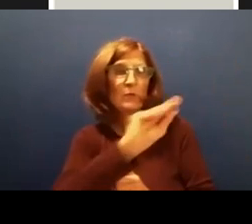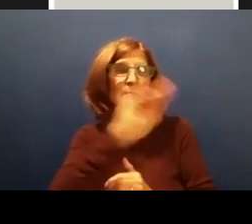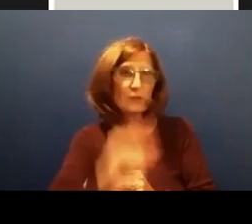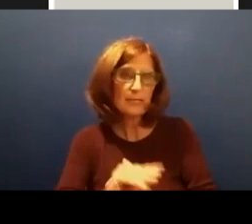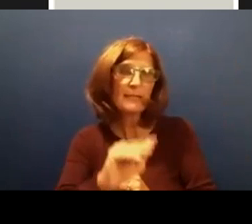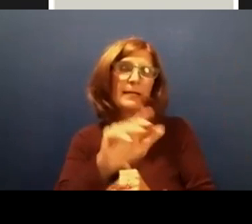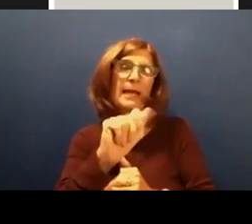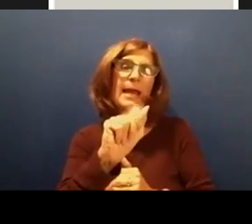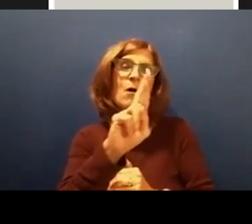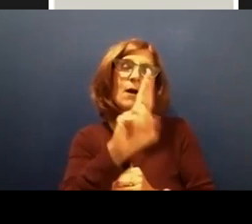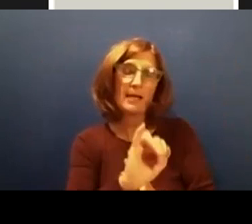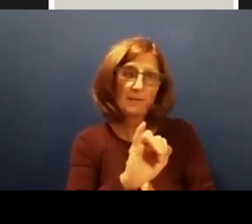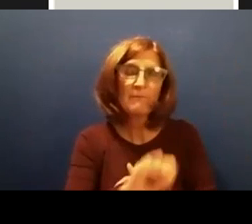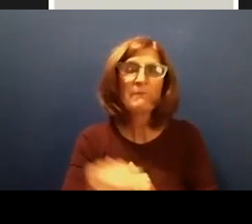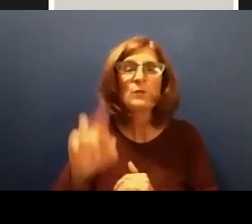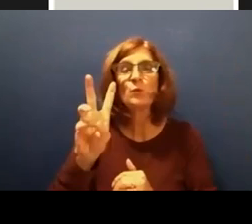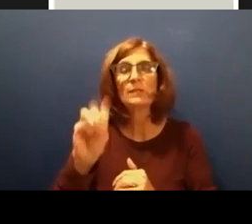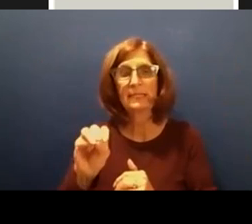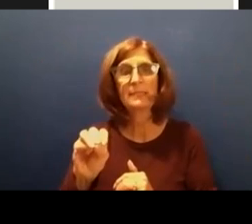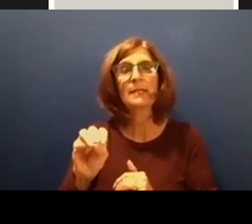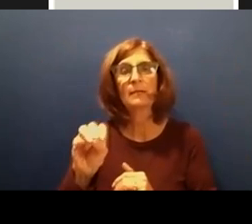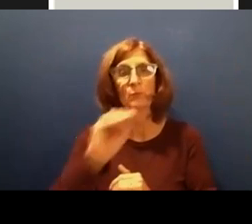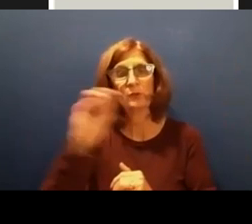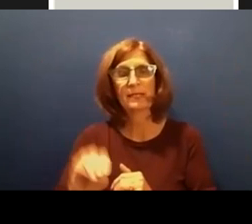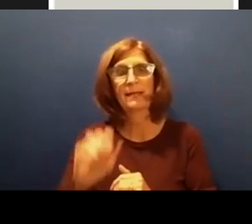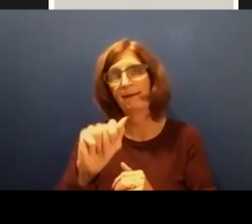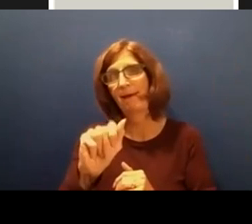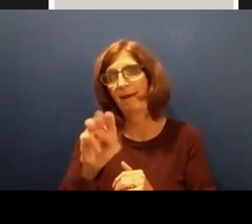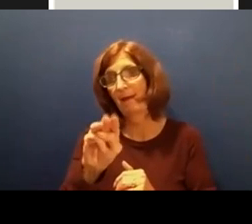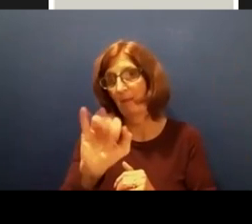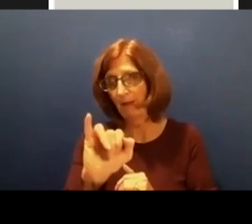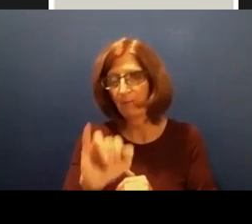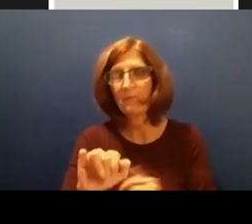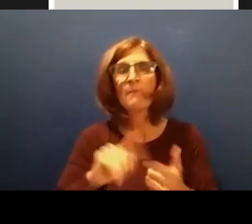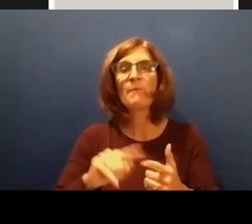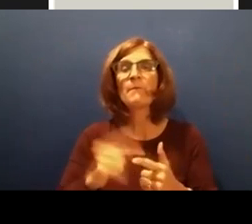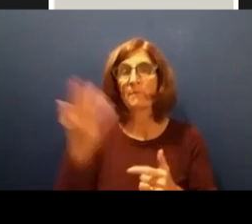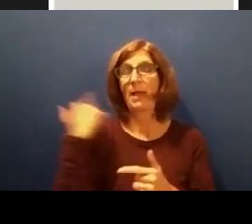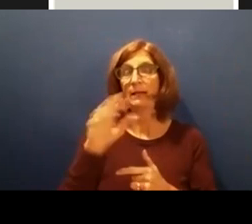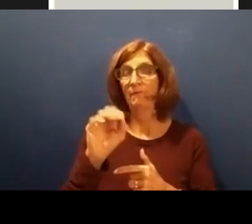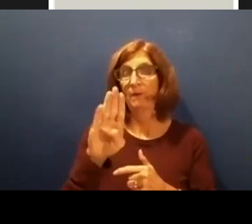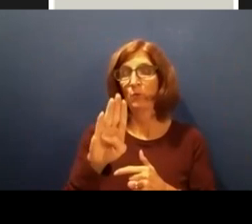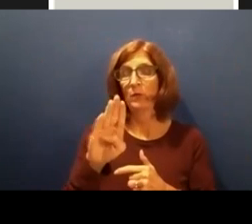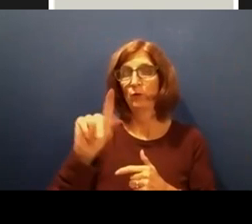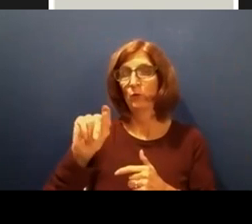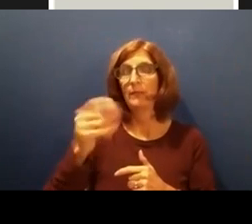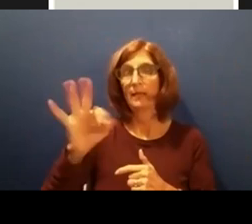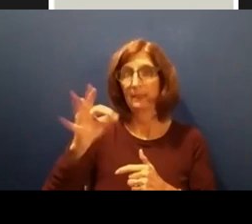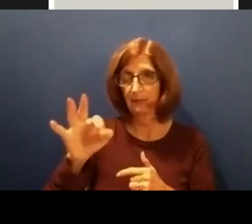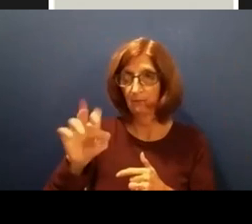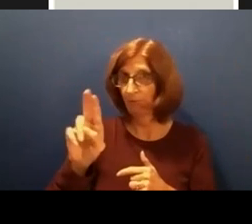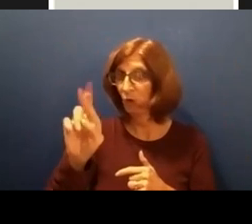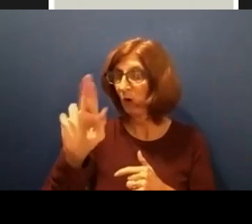median income to 60% AMI. In February 2019, the URA issued a request